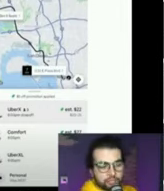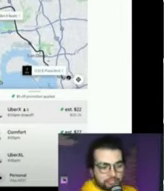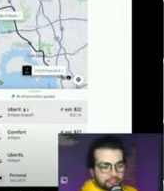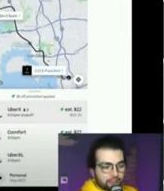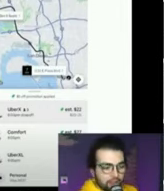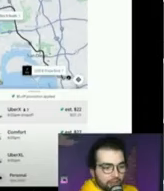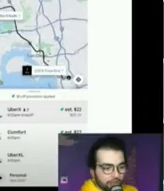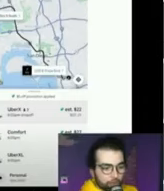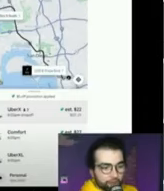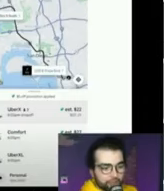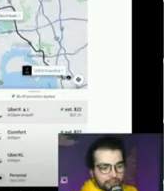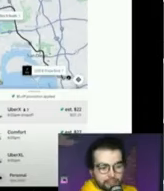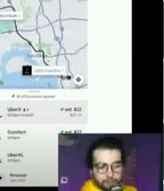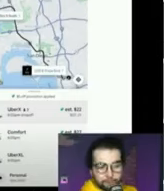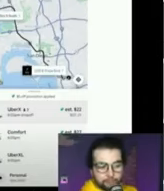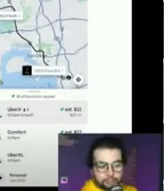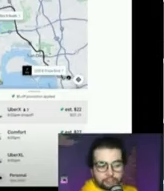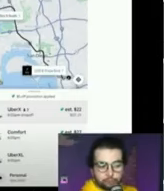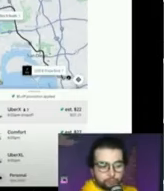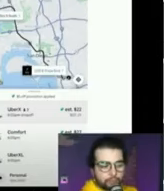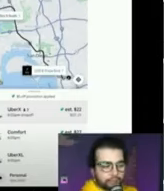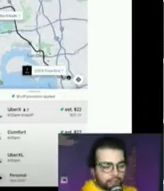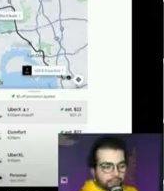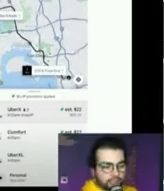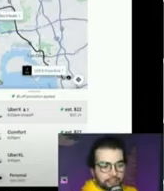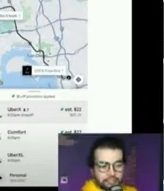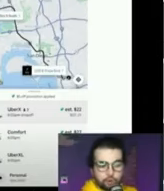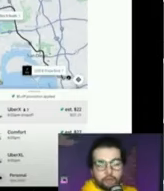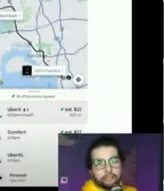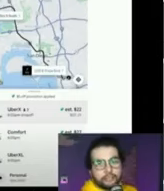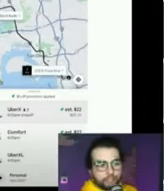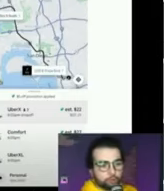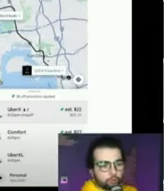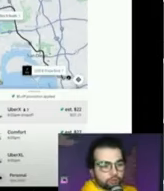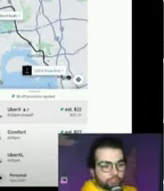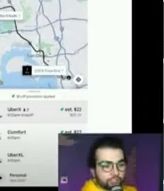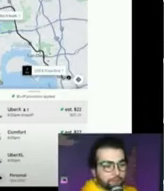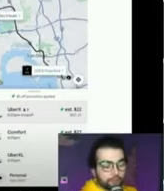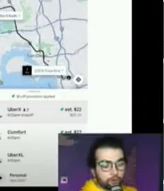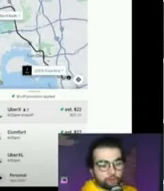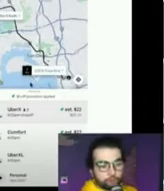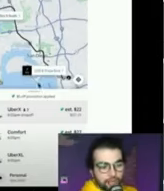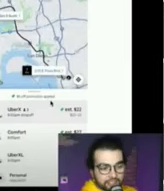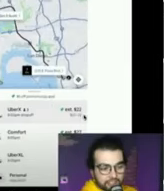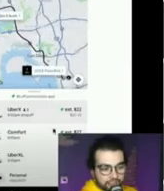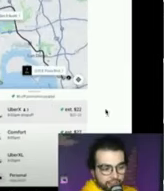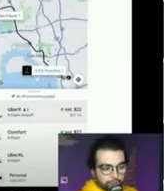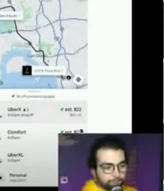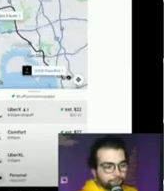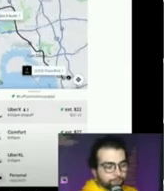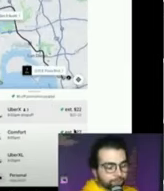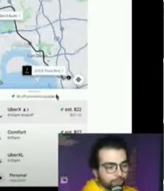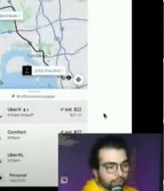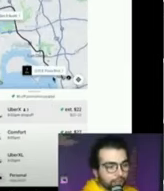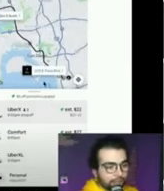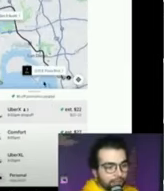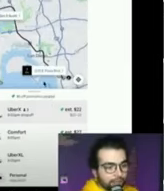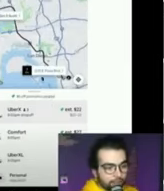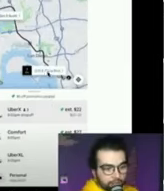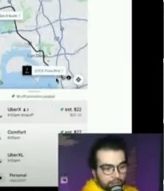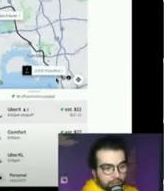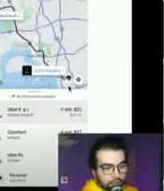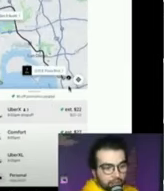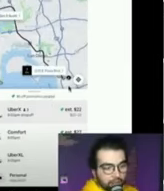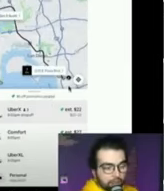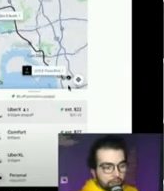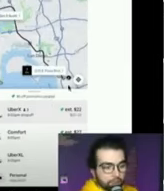of options, UberX, Comfort, Uber XL, and so on. It will also display all the prices here.